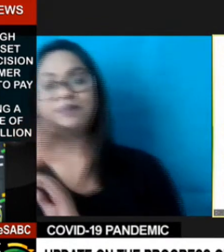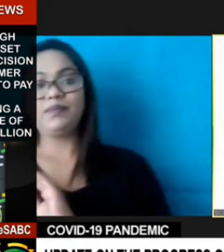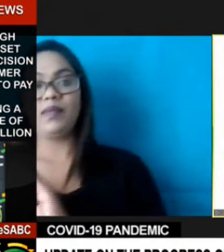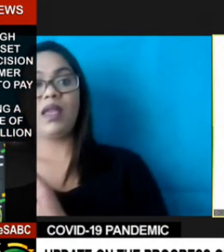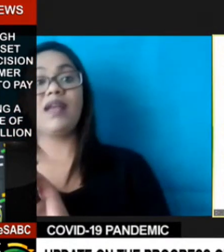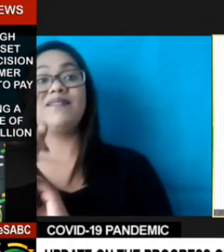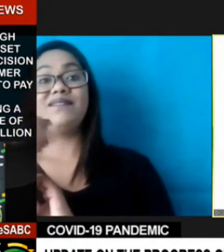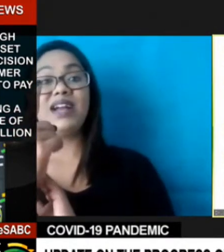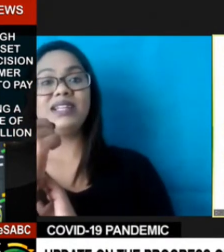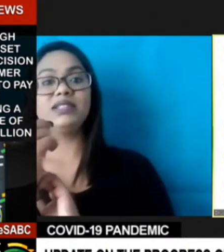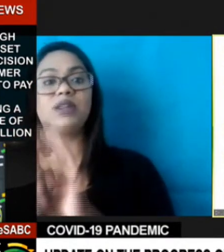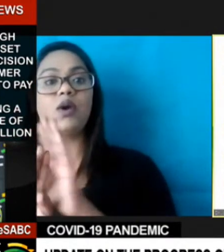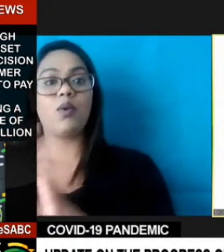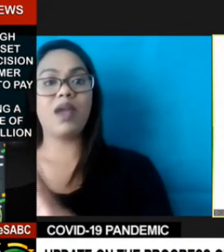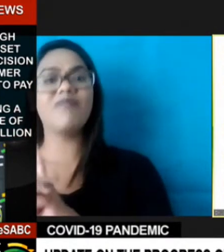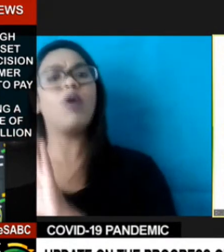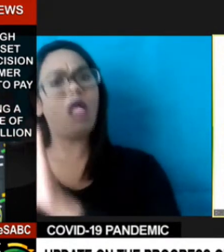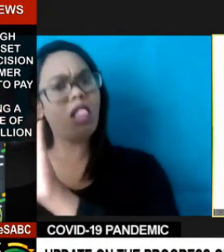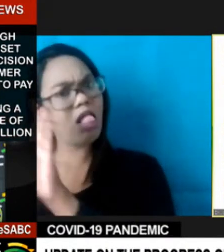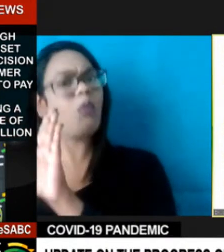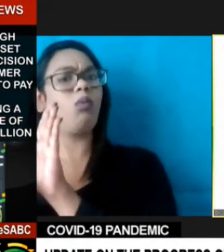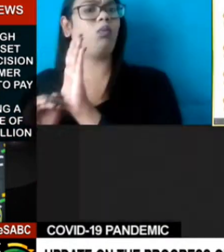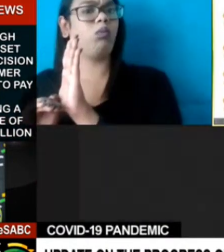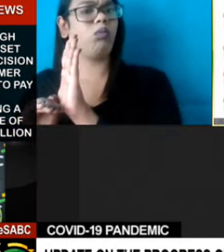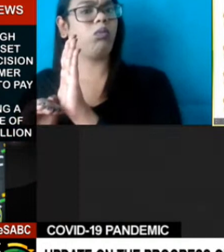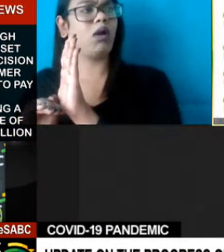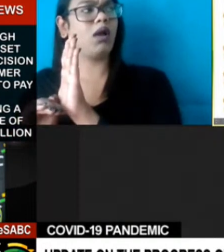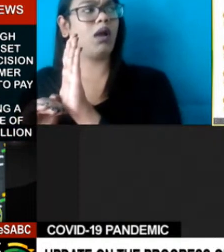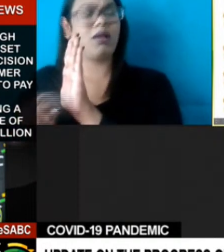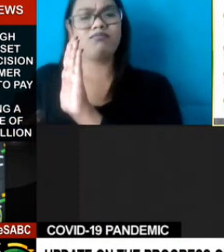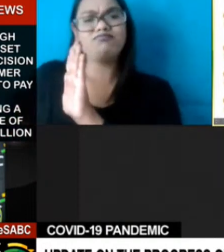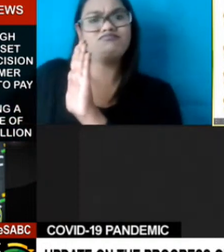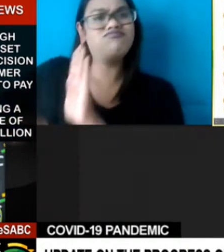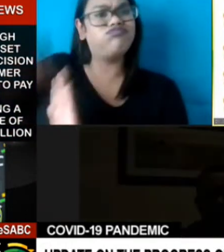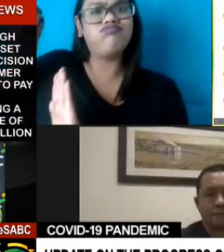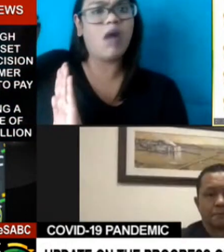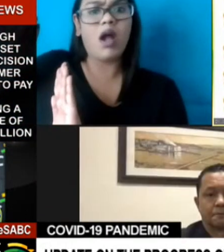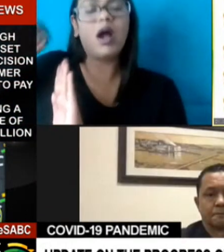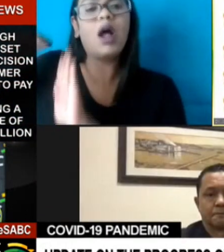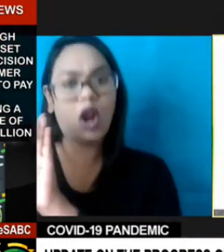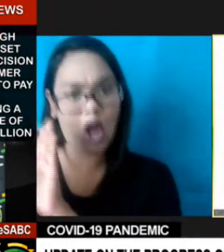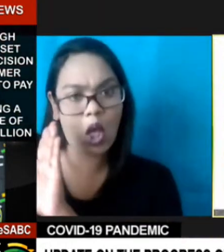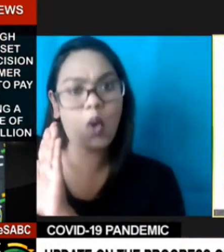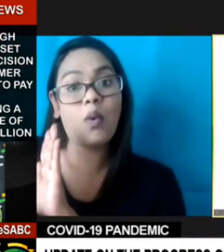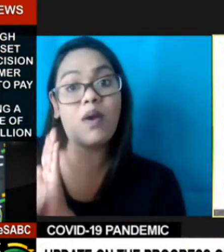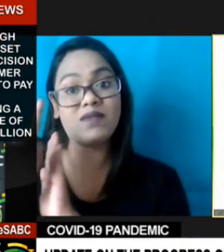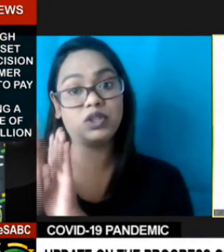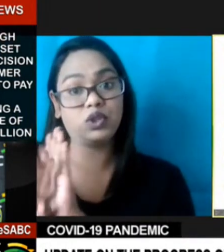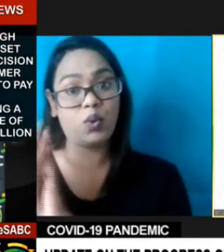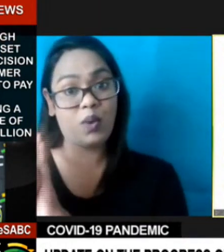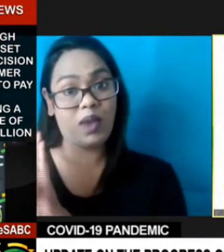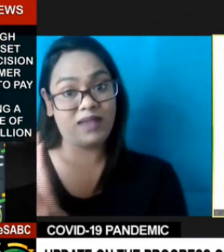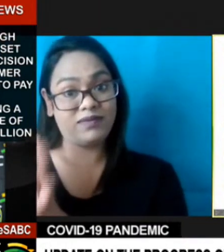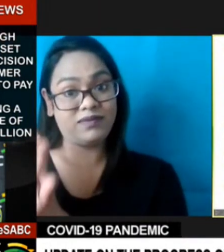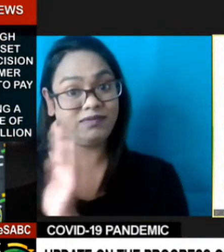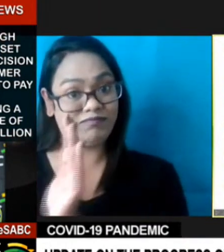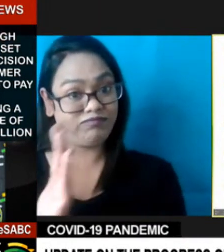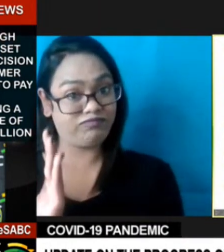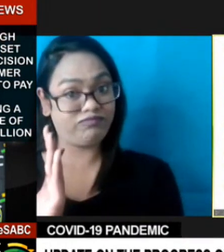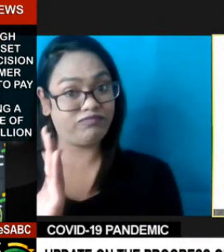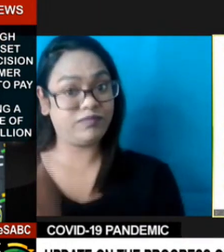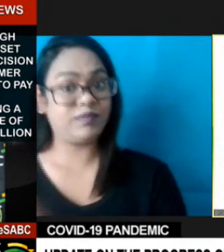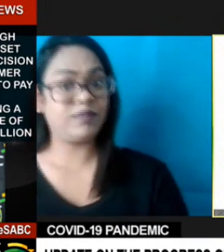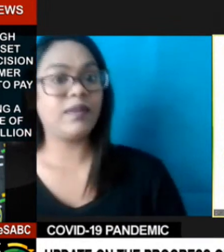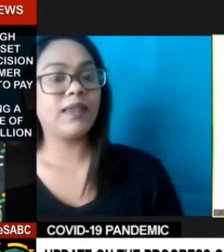even much lower in its peak at 21 per 100,000 of population in terms of new infections on